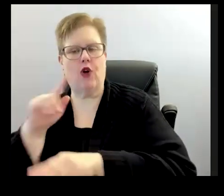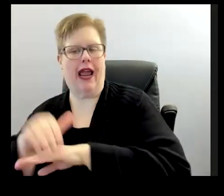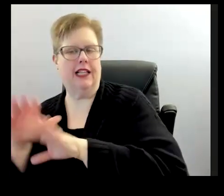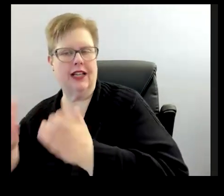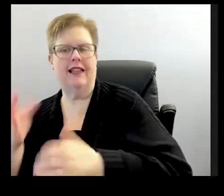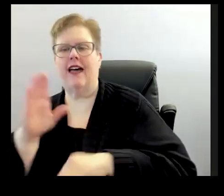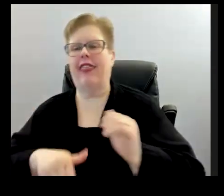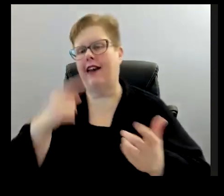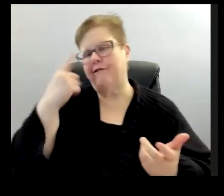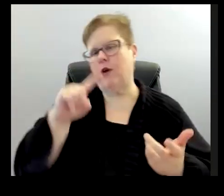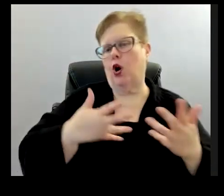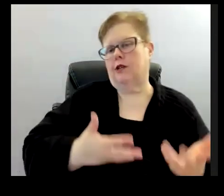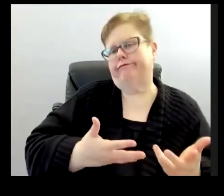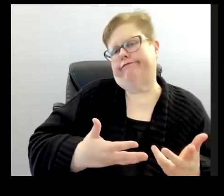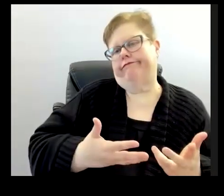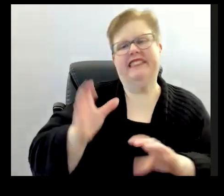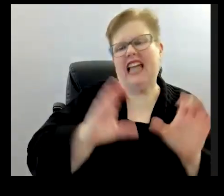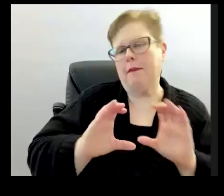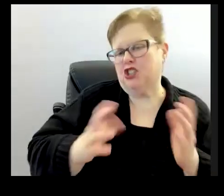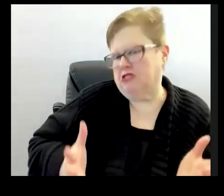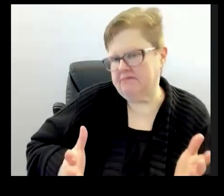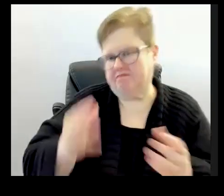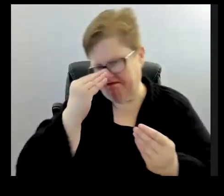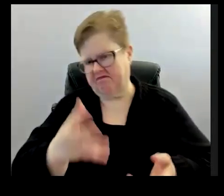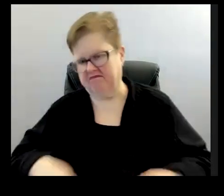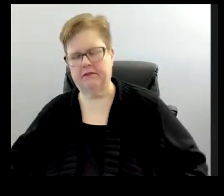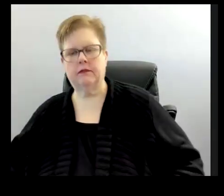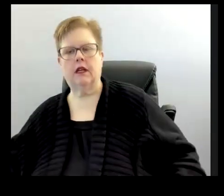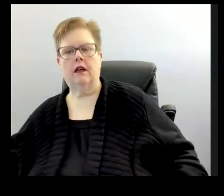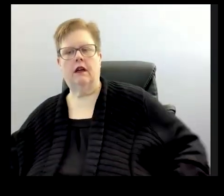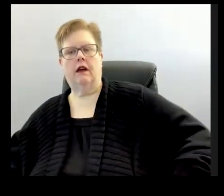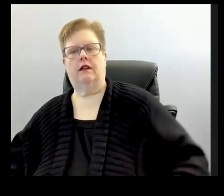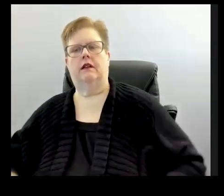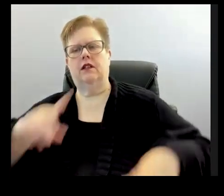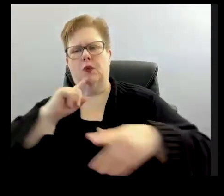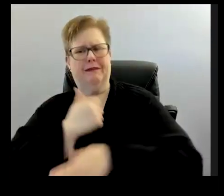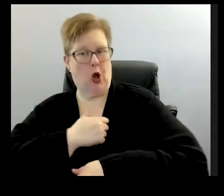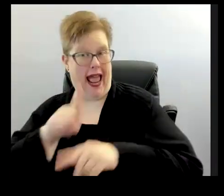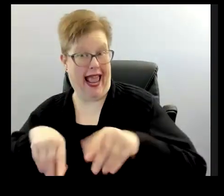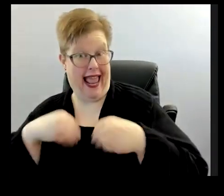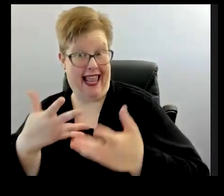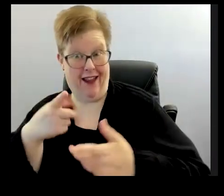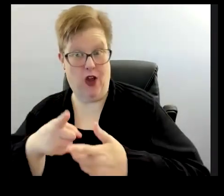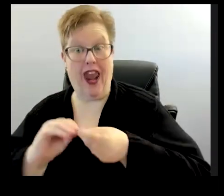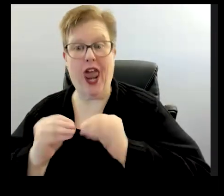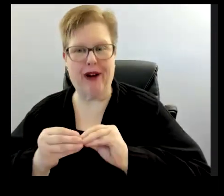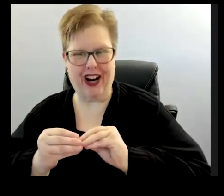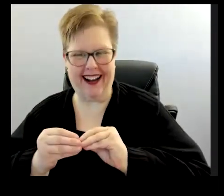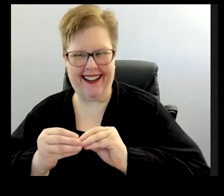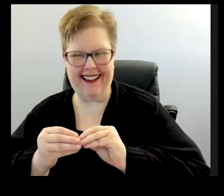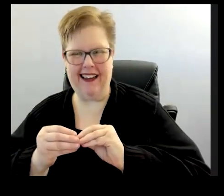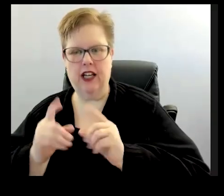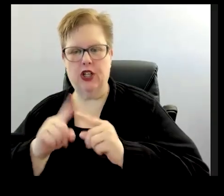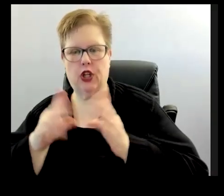would have needed for chemistry. Um, so I'm sorry that I cannot give you a number there to the